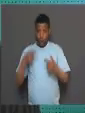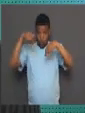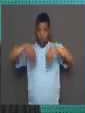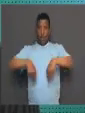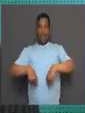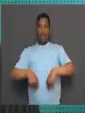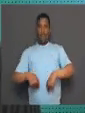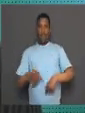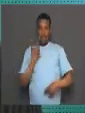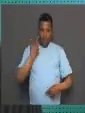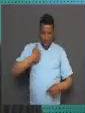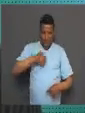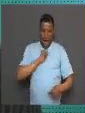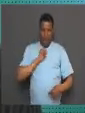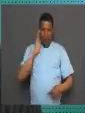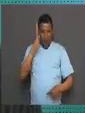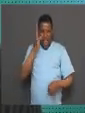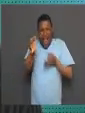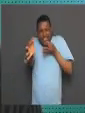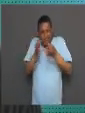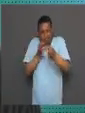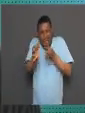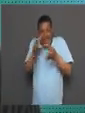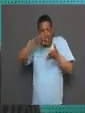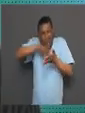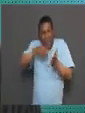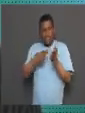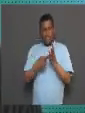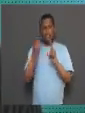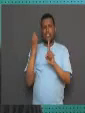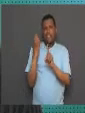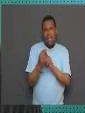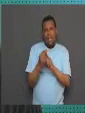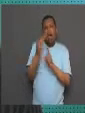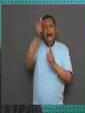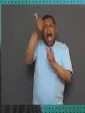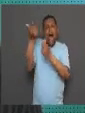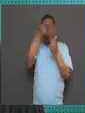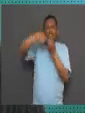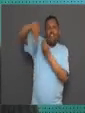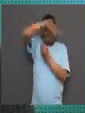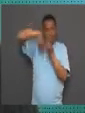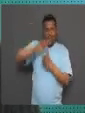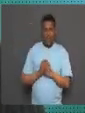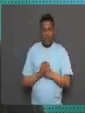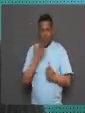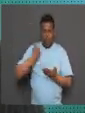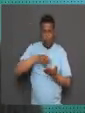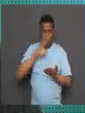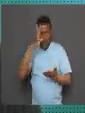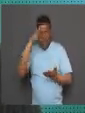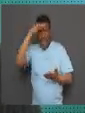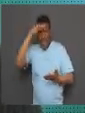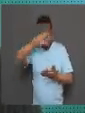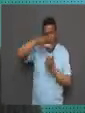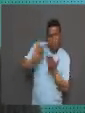Today I will explain the meaning of the term atmosphere, and we will learn